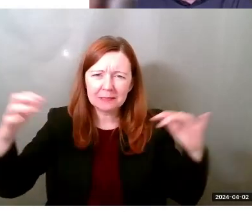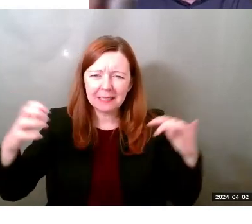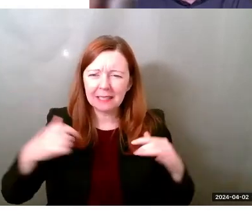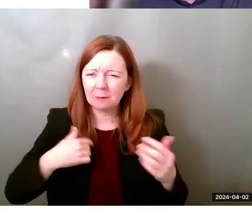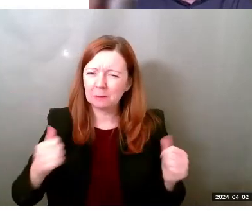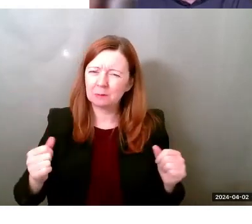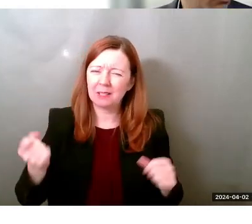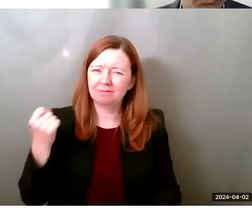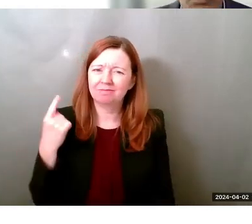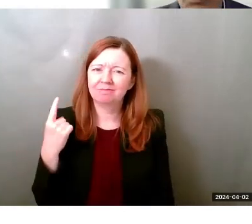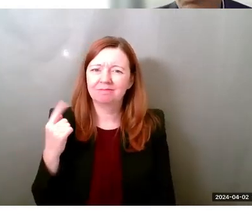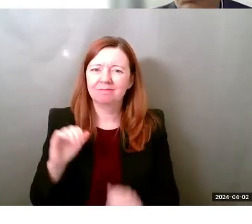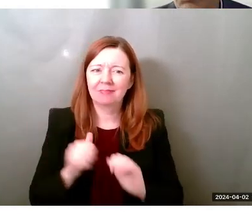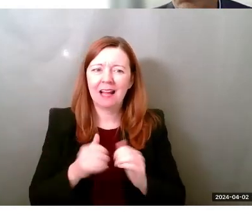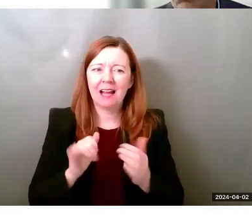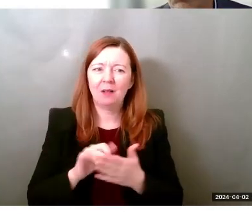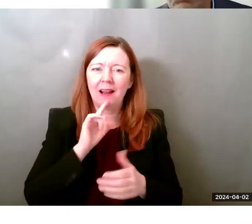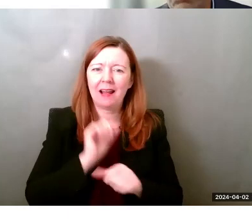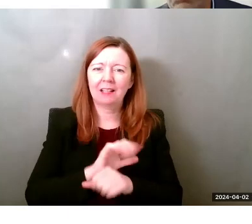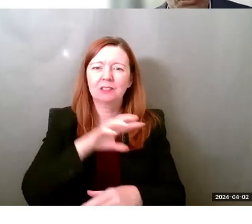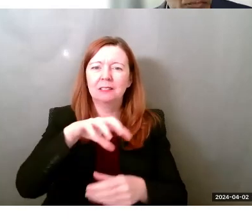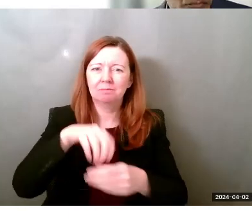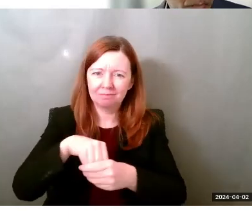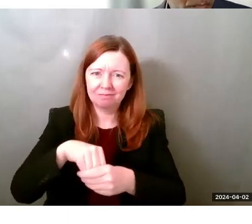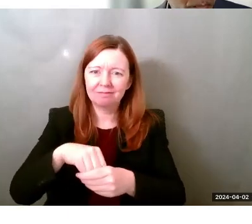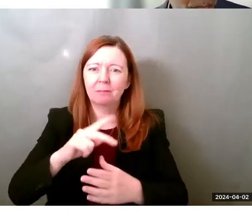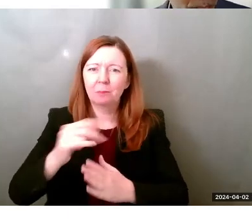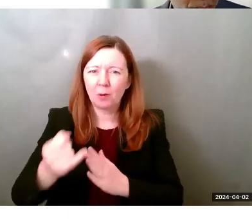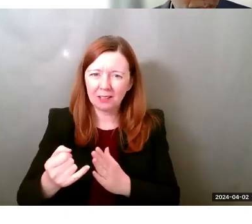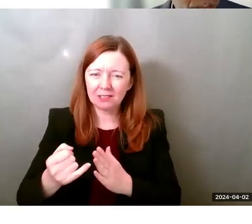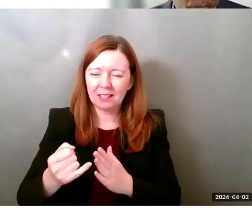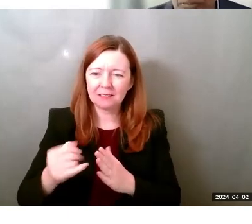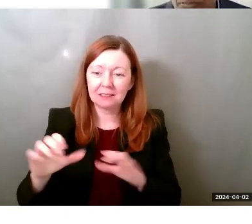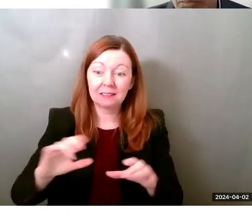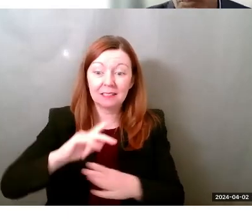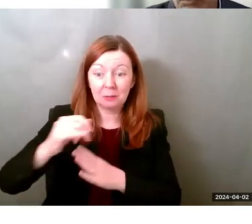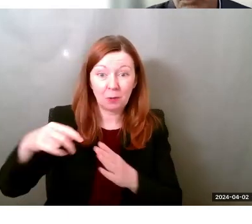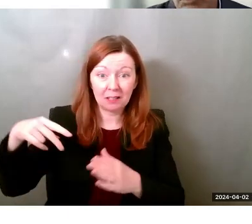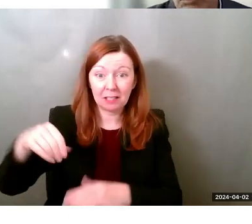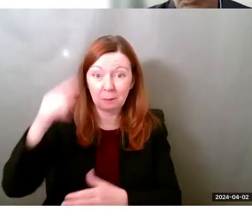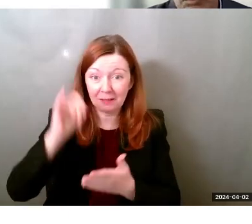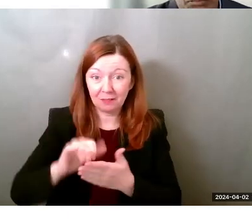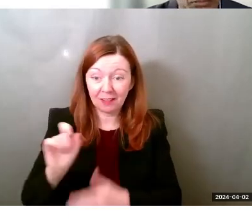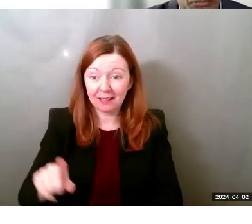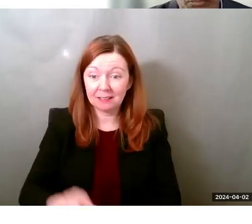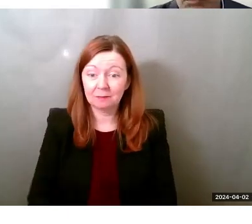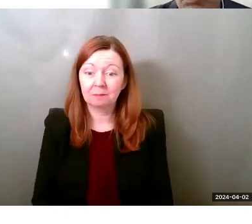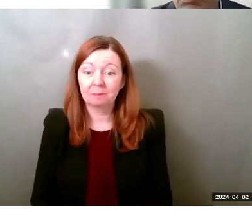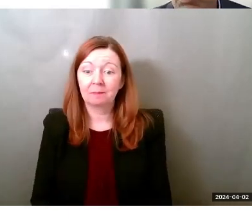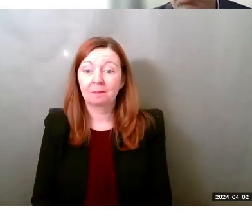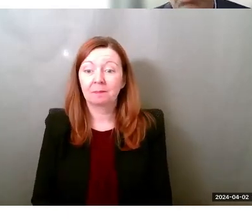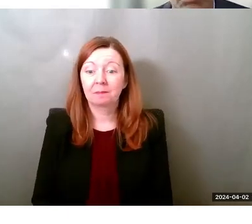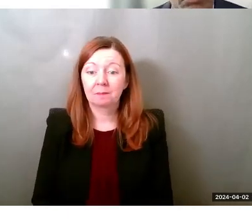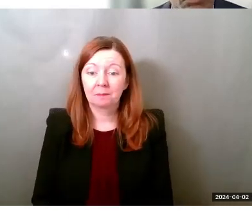on how that actually becomes part of the project, and does the project pay for it?